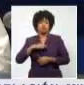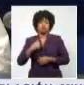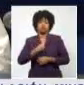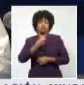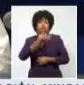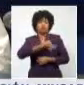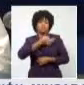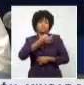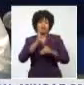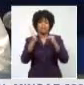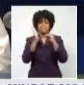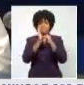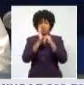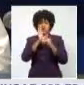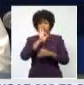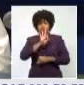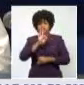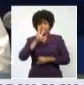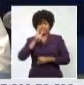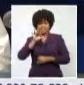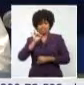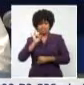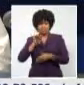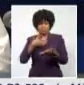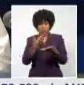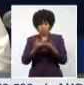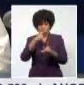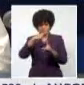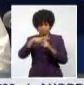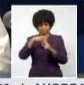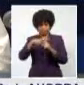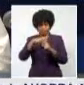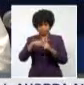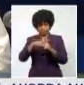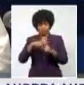1,887 positive samples, we are talking about